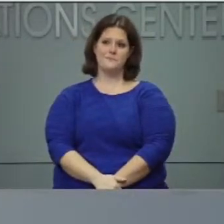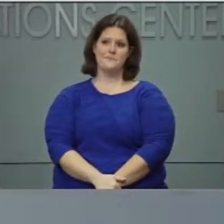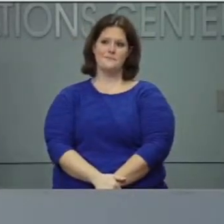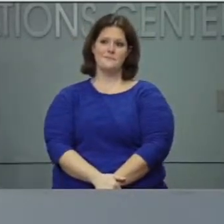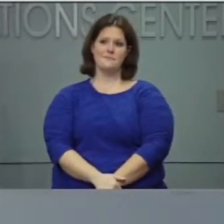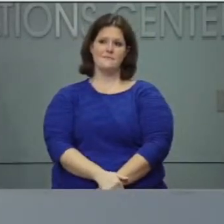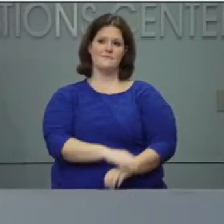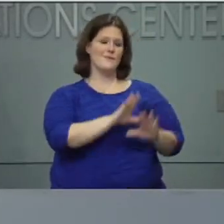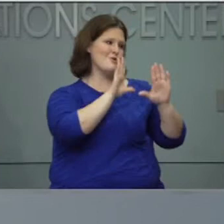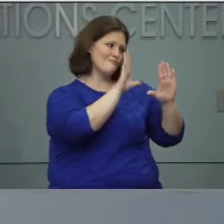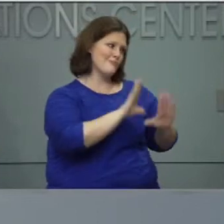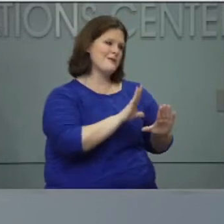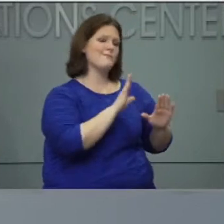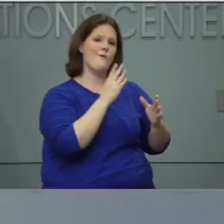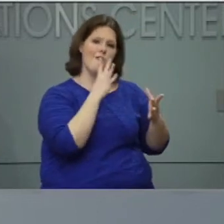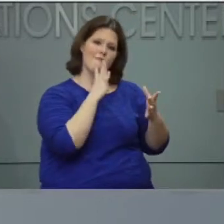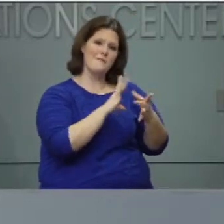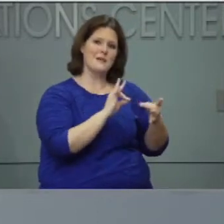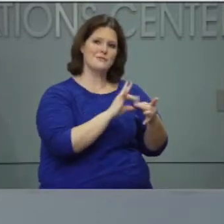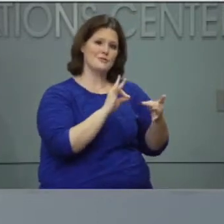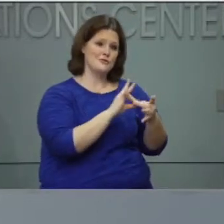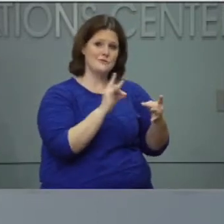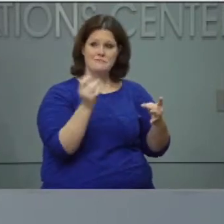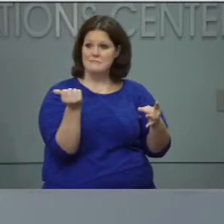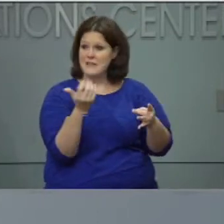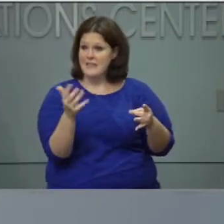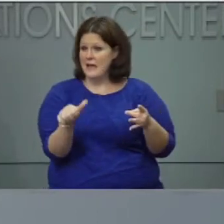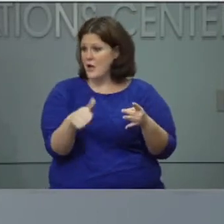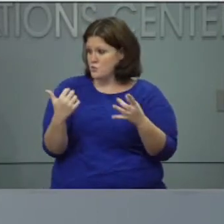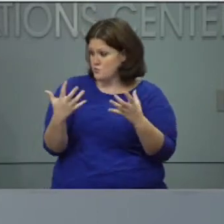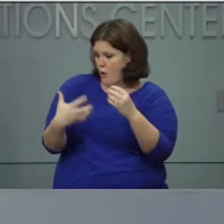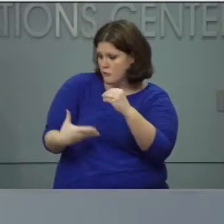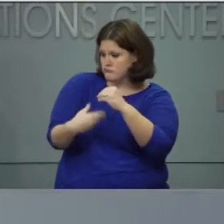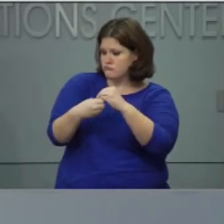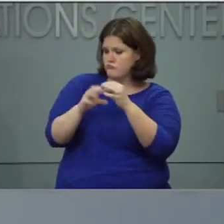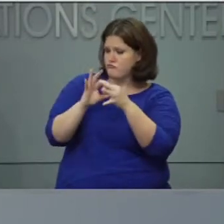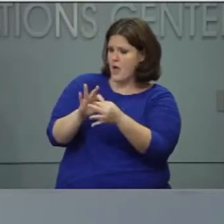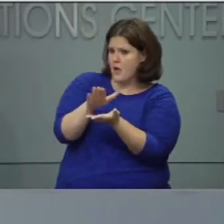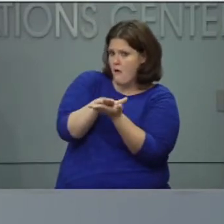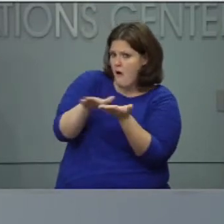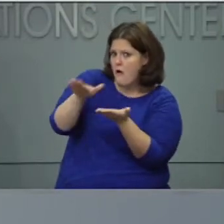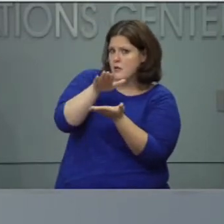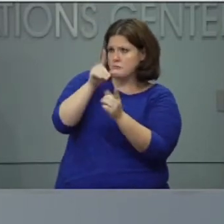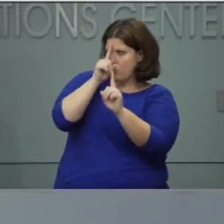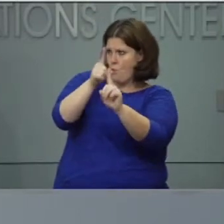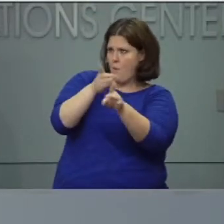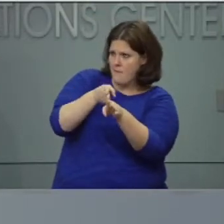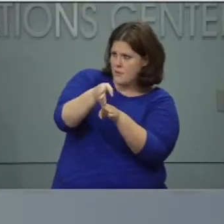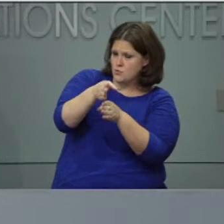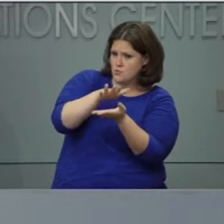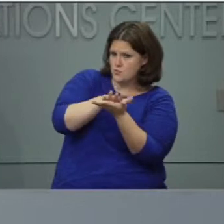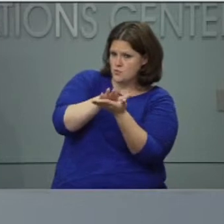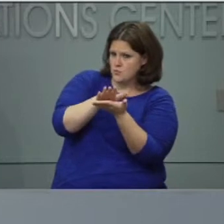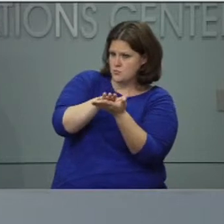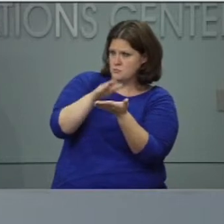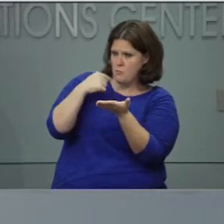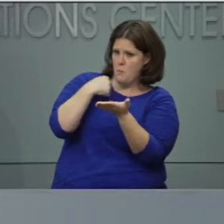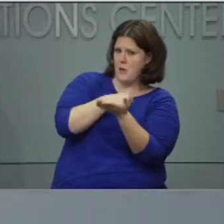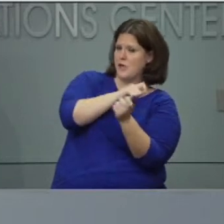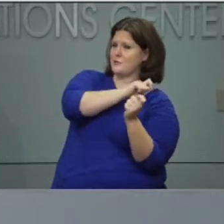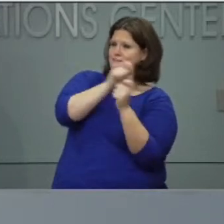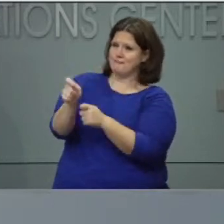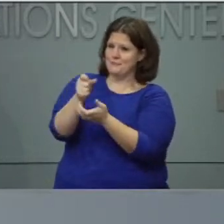Breland, that's a great message. Anything you might want to share with us about what you'd like to study in school with this college